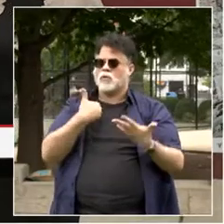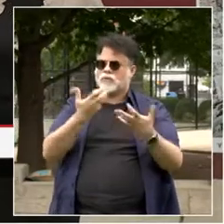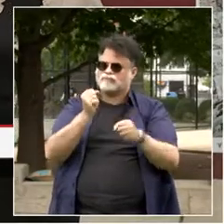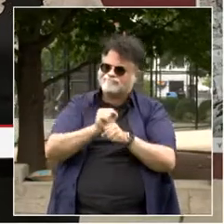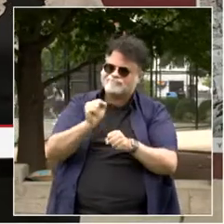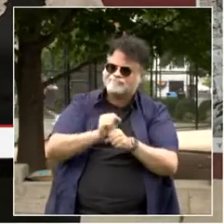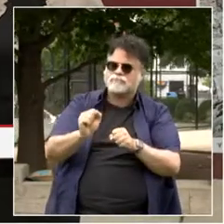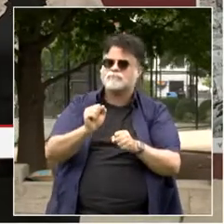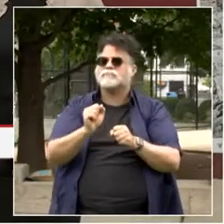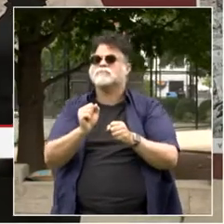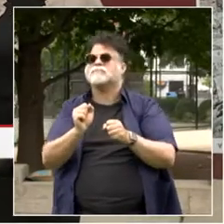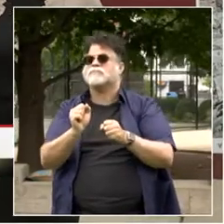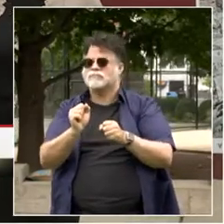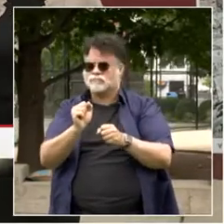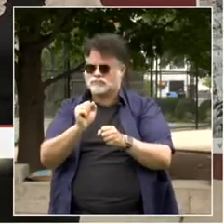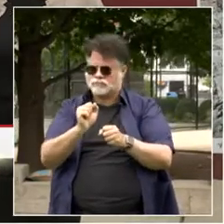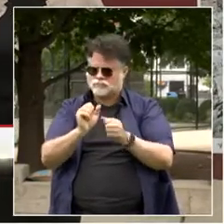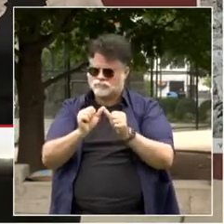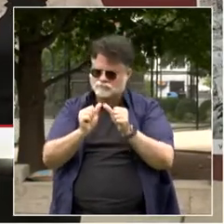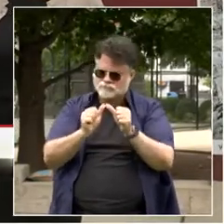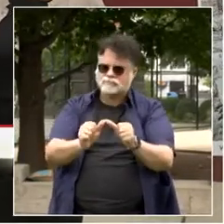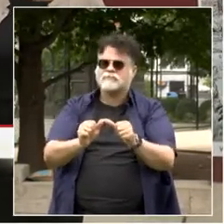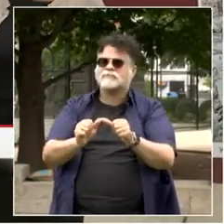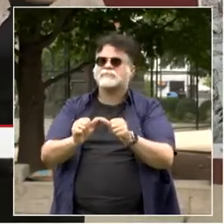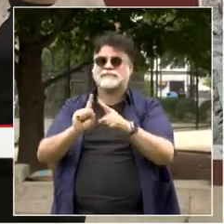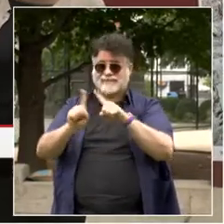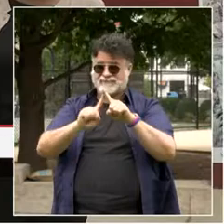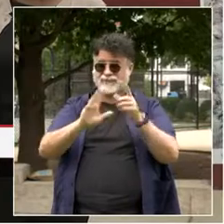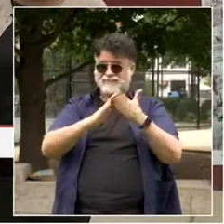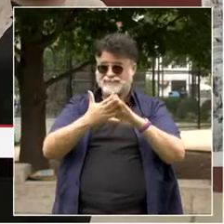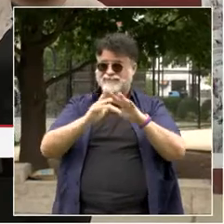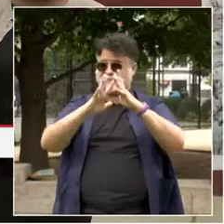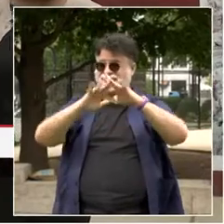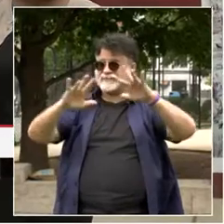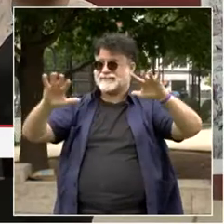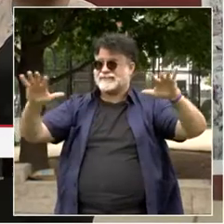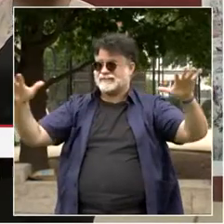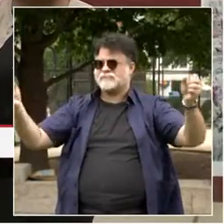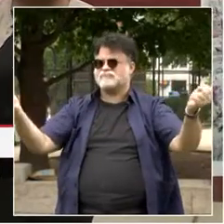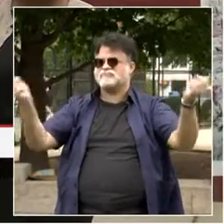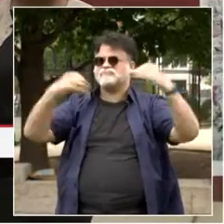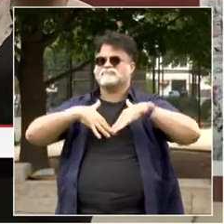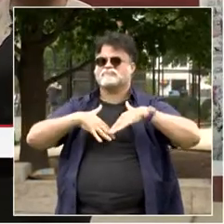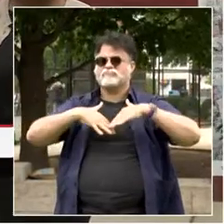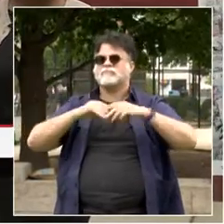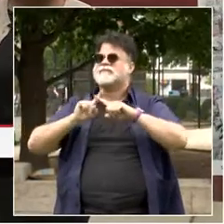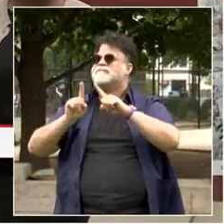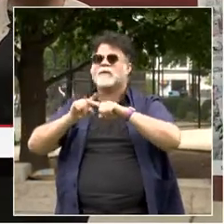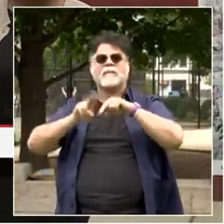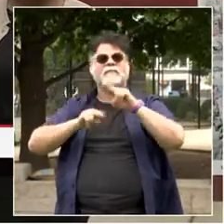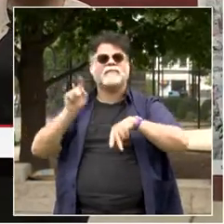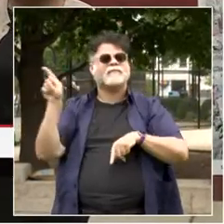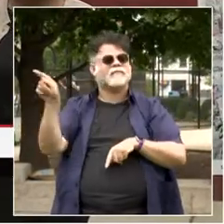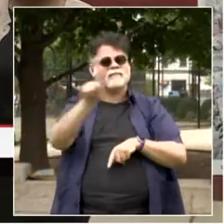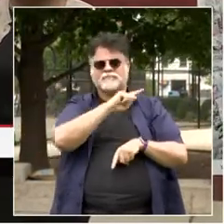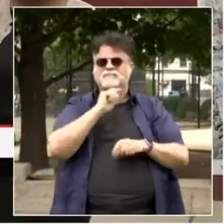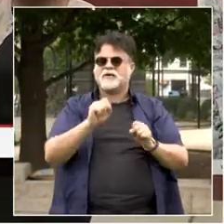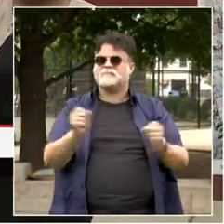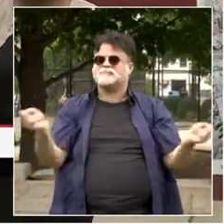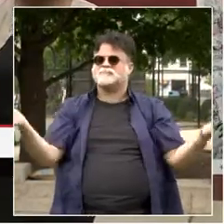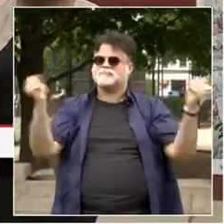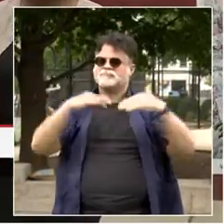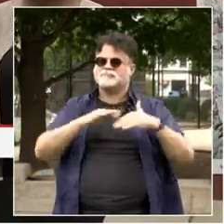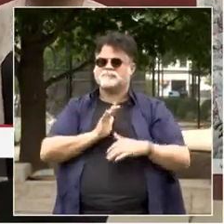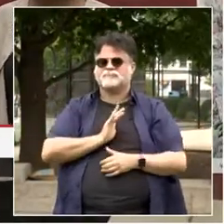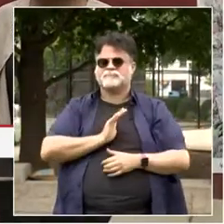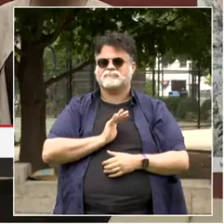to residents of all ages and abilities. So I'm really, really excited about this project, and I want to now turn it over to the Director of the Department